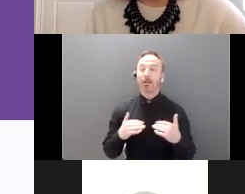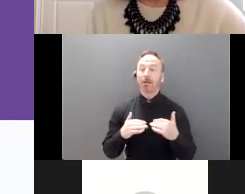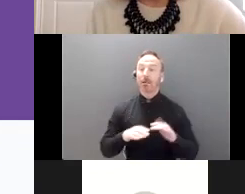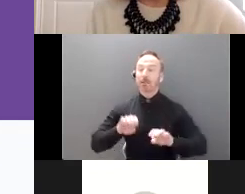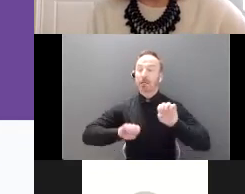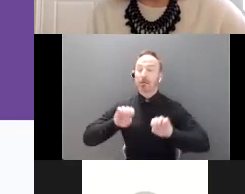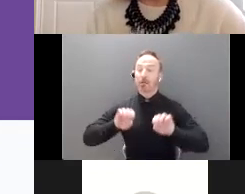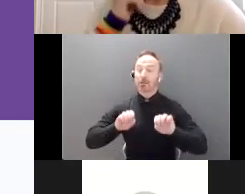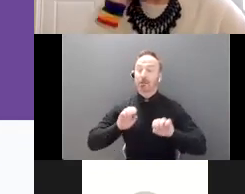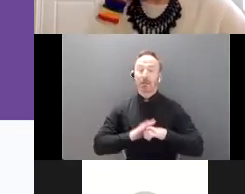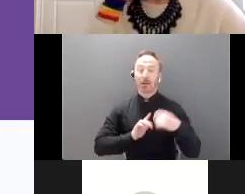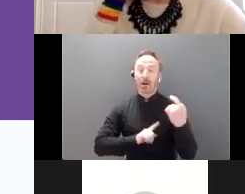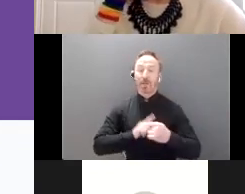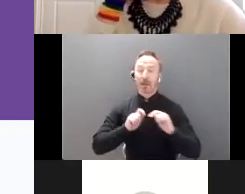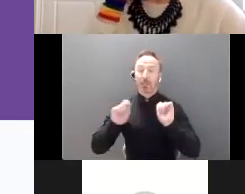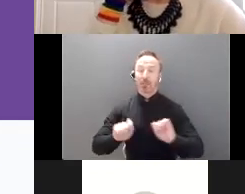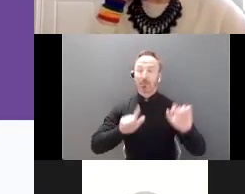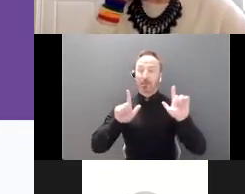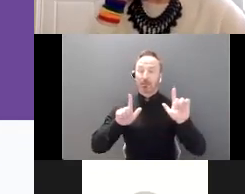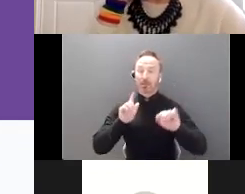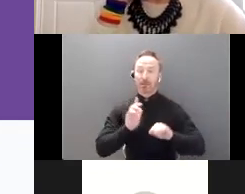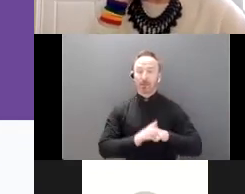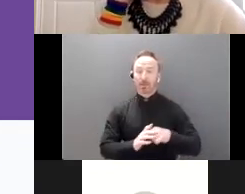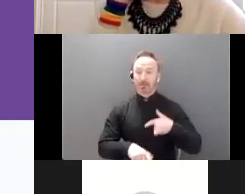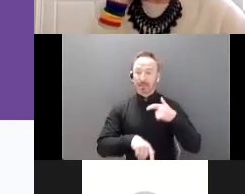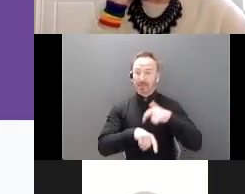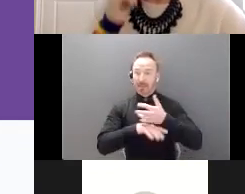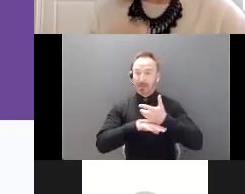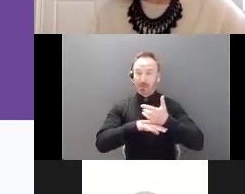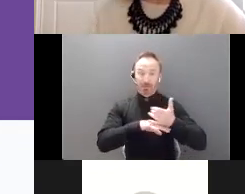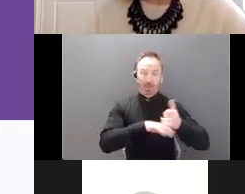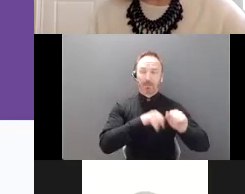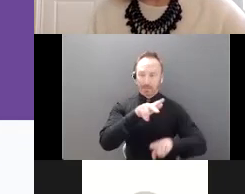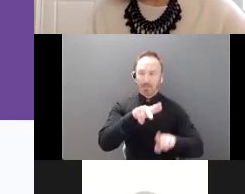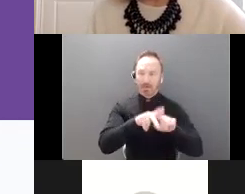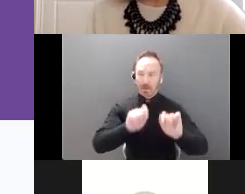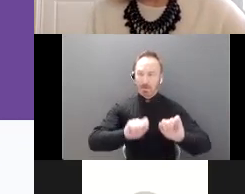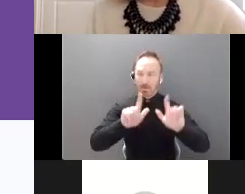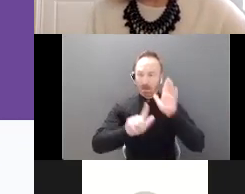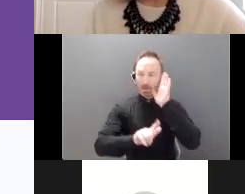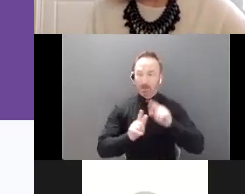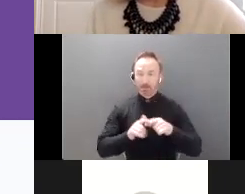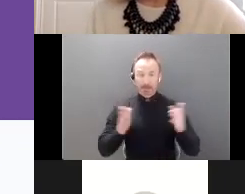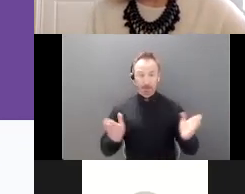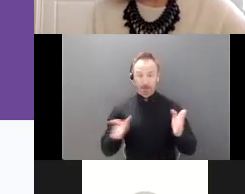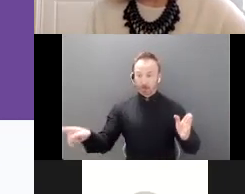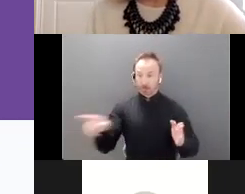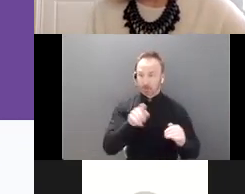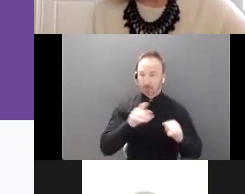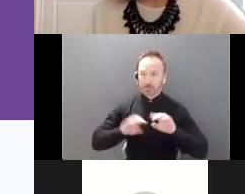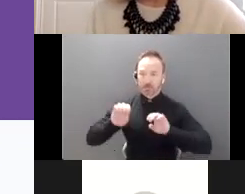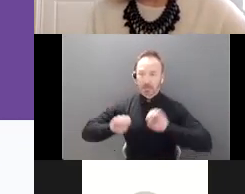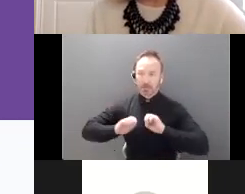automatically pop up at the end of the webinar today. So we really encourage you to fill out the evaluation. This is